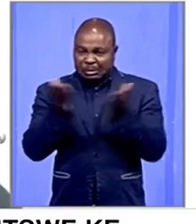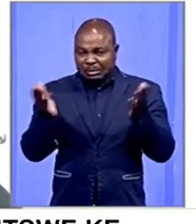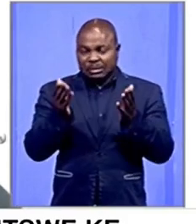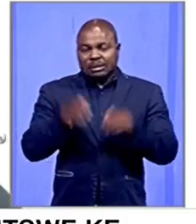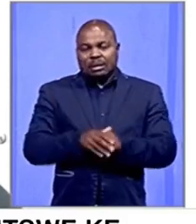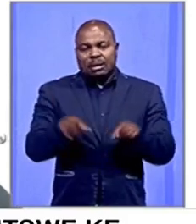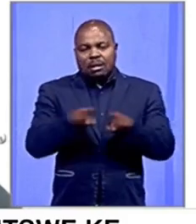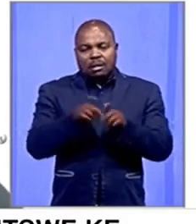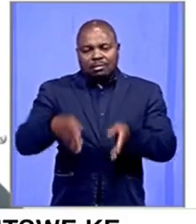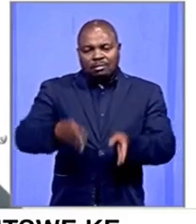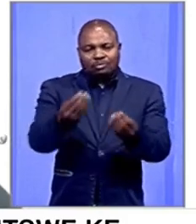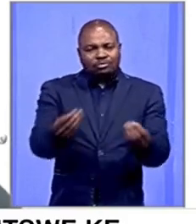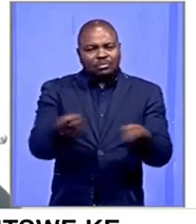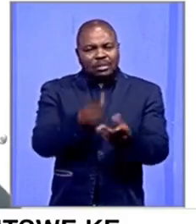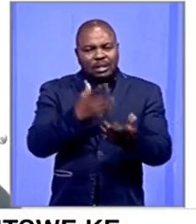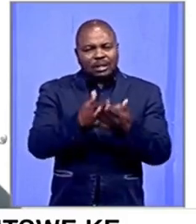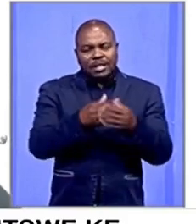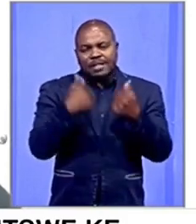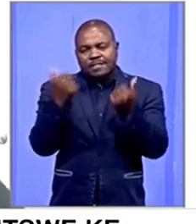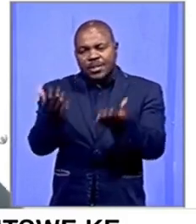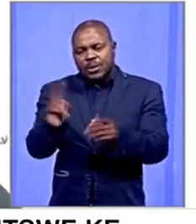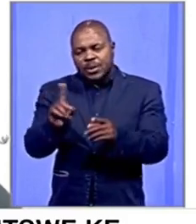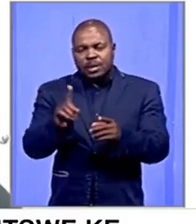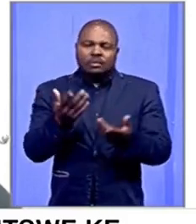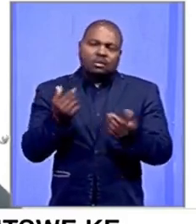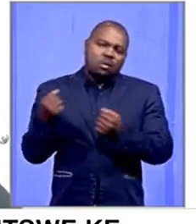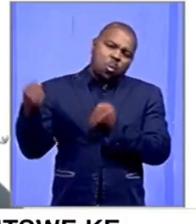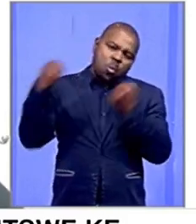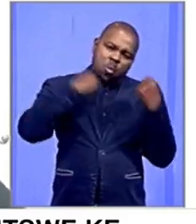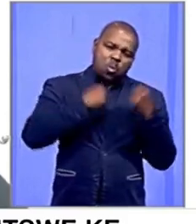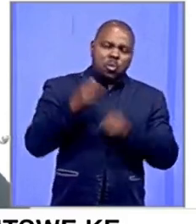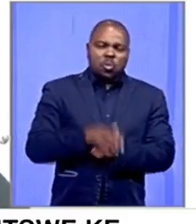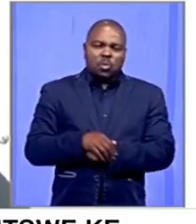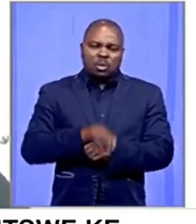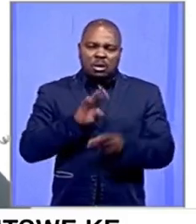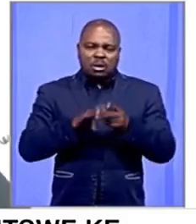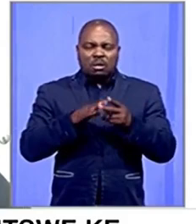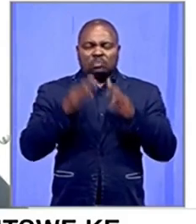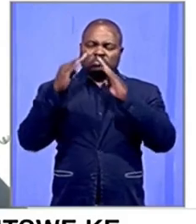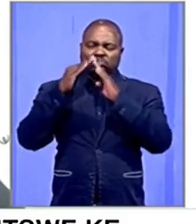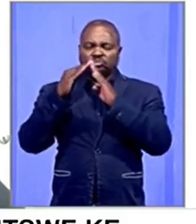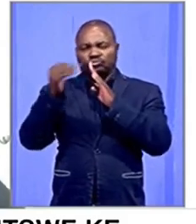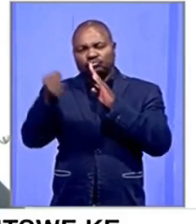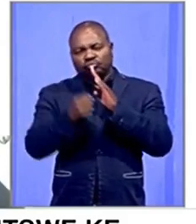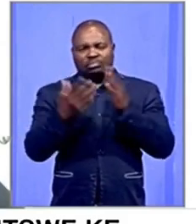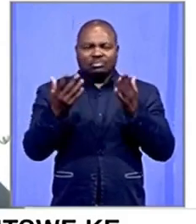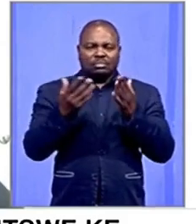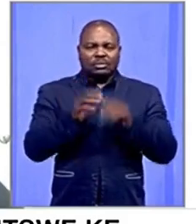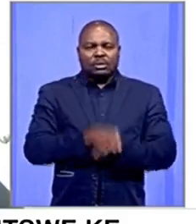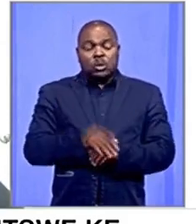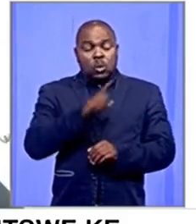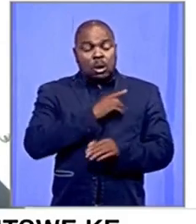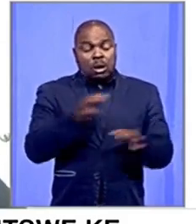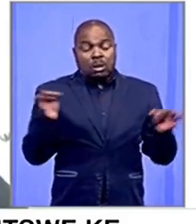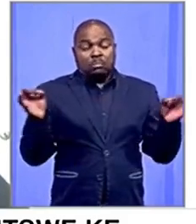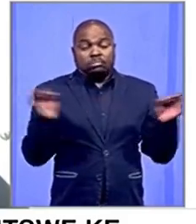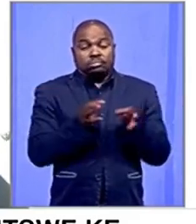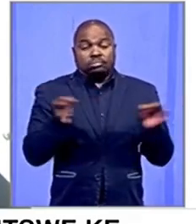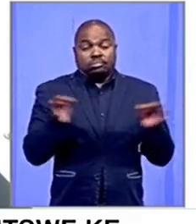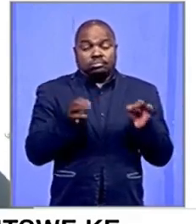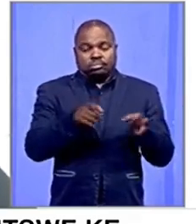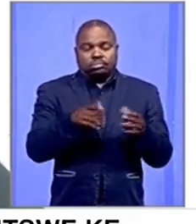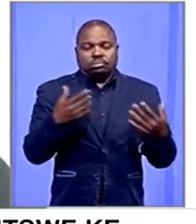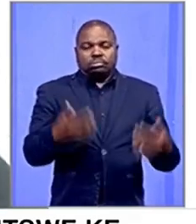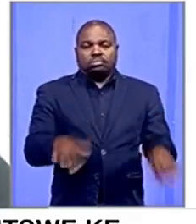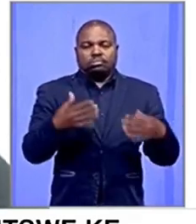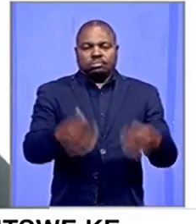Like street kids ka go ba romelala batho ka go botla ba fa dikopo like shelters le di tlhola ka tsiwa ka go ne se rame se tseneng ya re ke